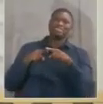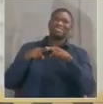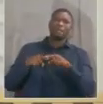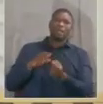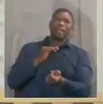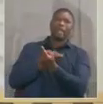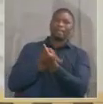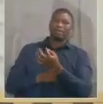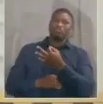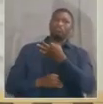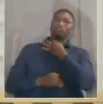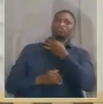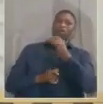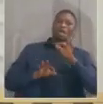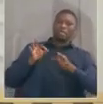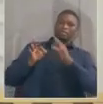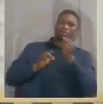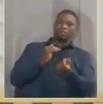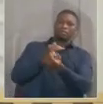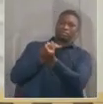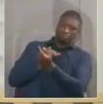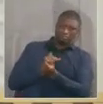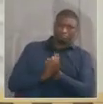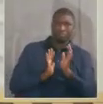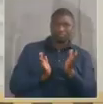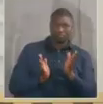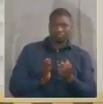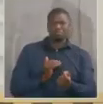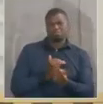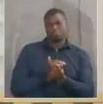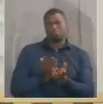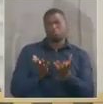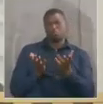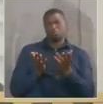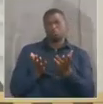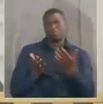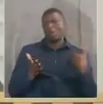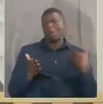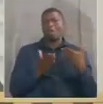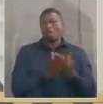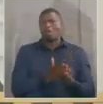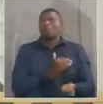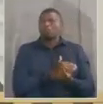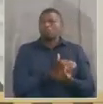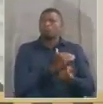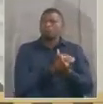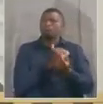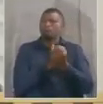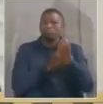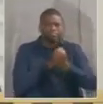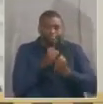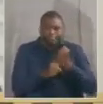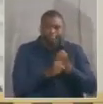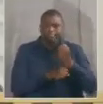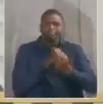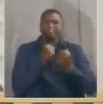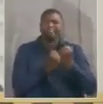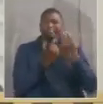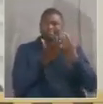risk assessment. That will be the practice then each and every financial year.